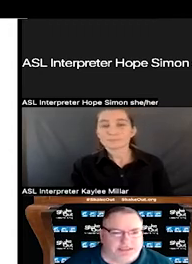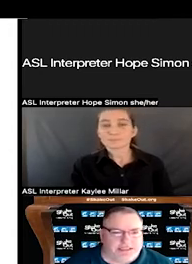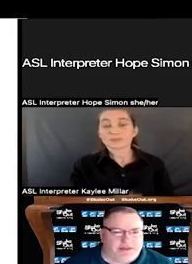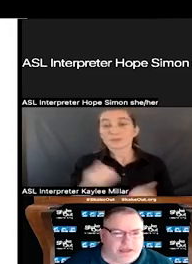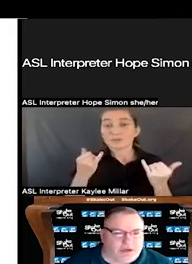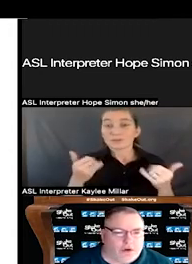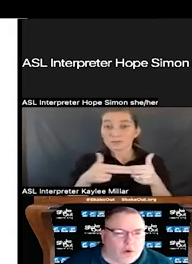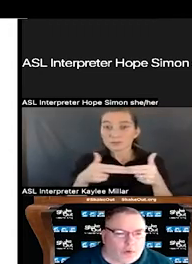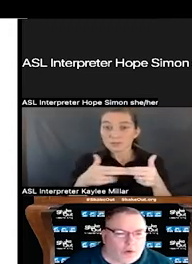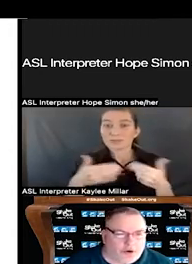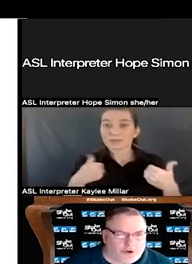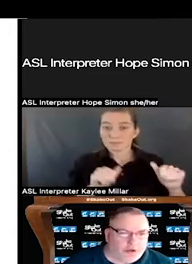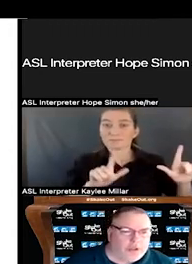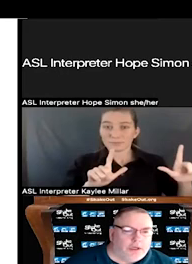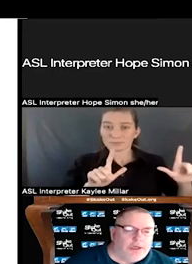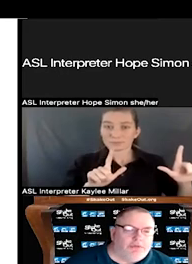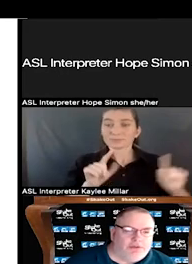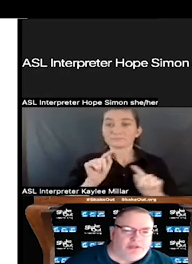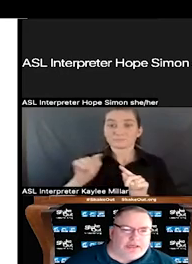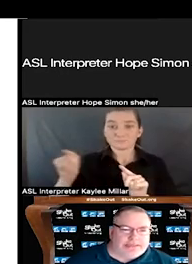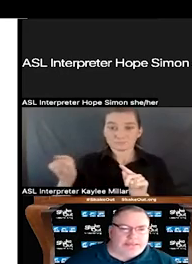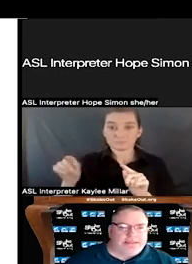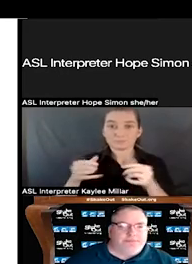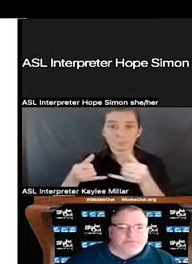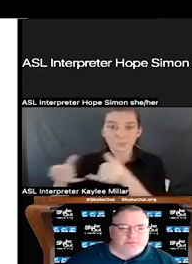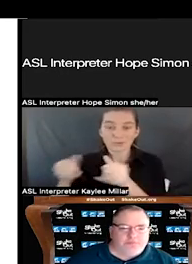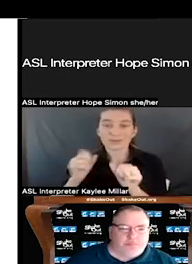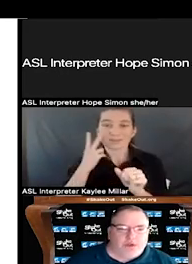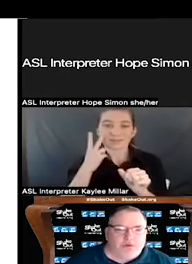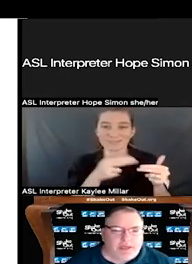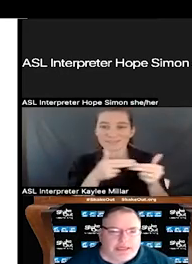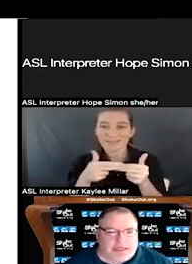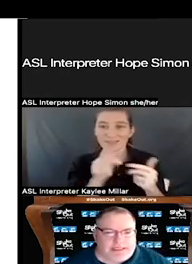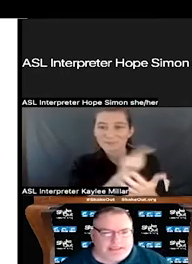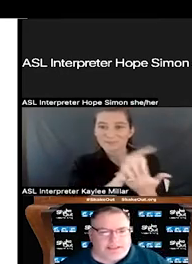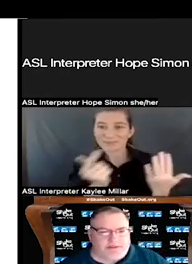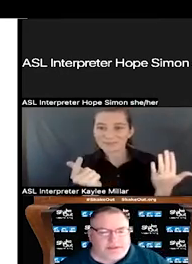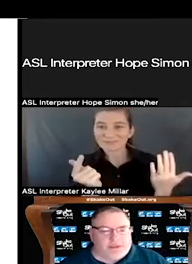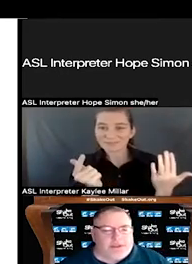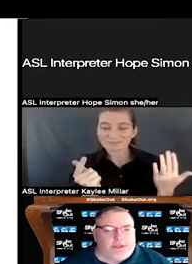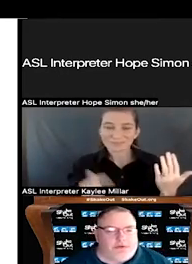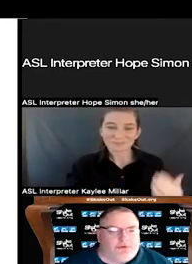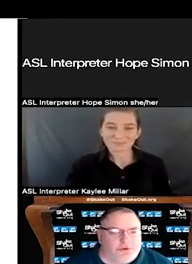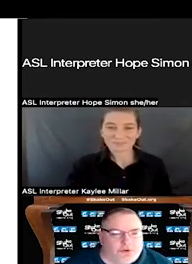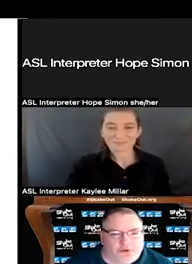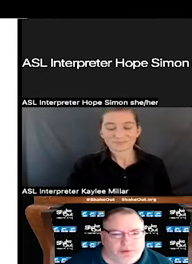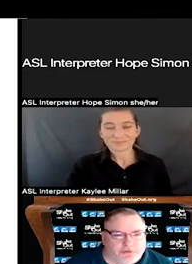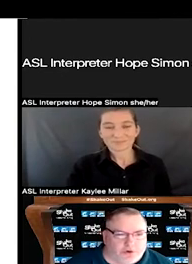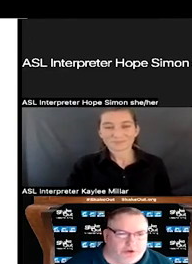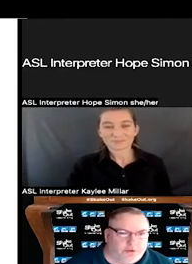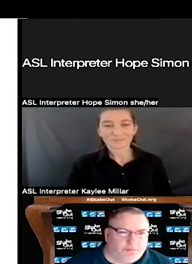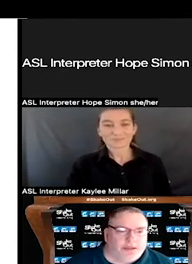recipients, can see the order of the slides. So everybody kind of get a sense of